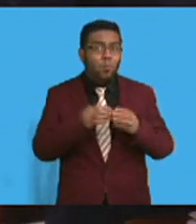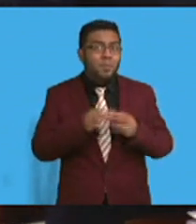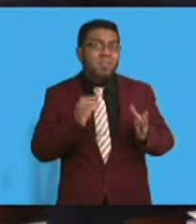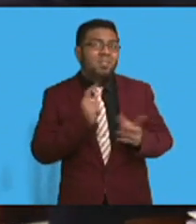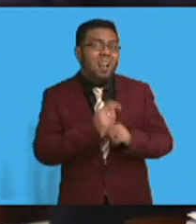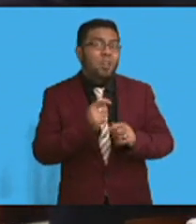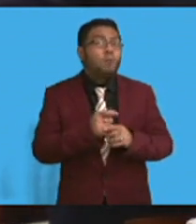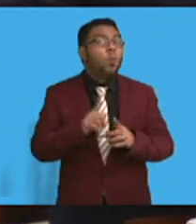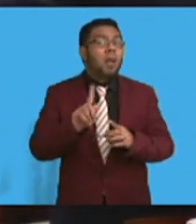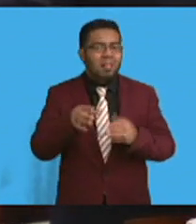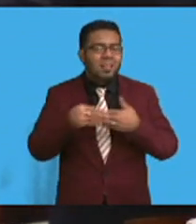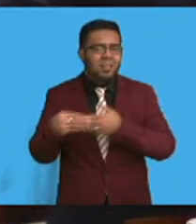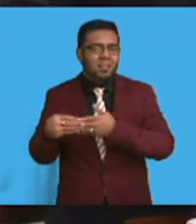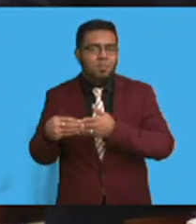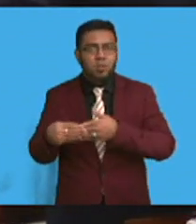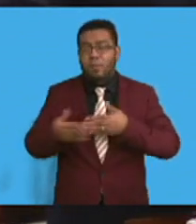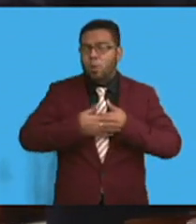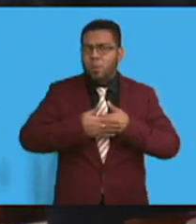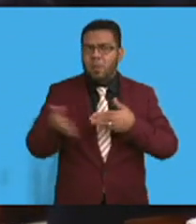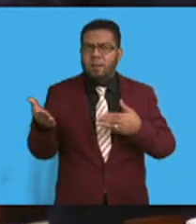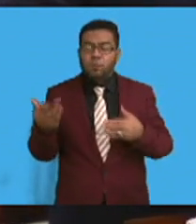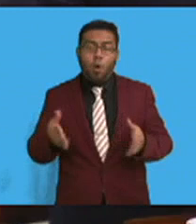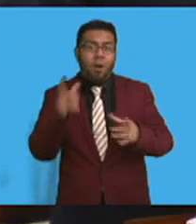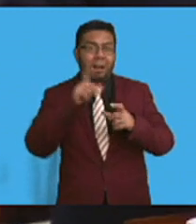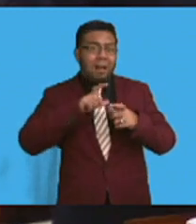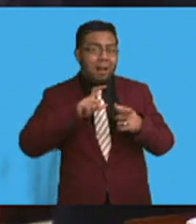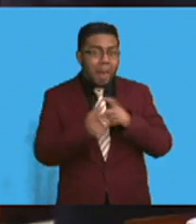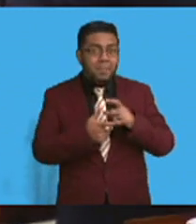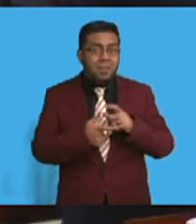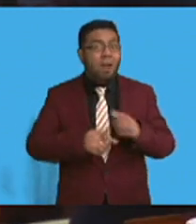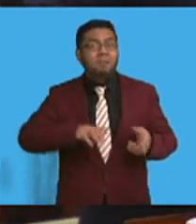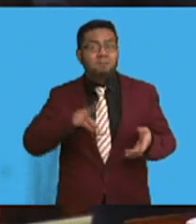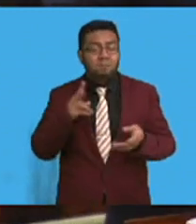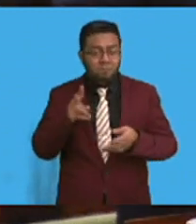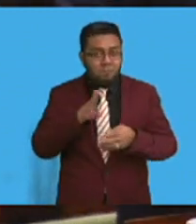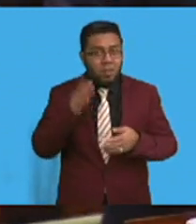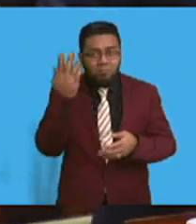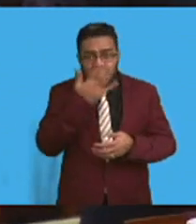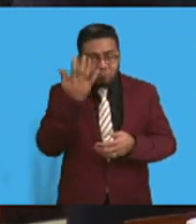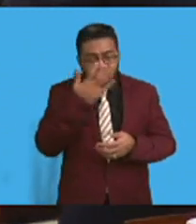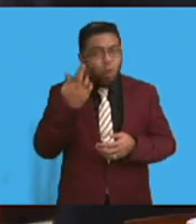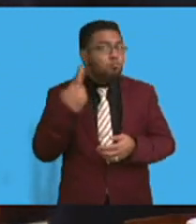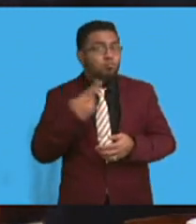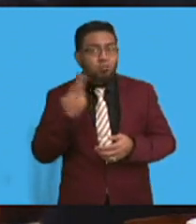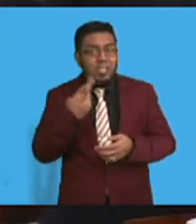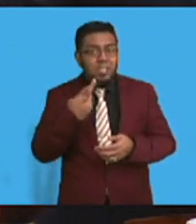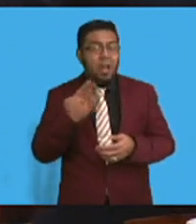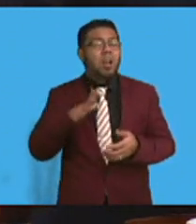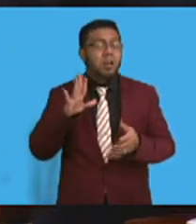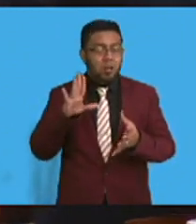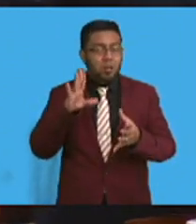been at the forefront of opening up concessional financing for climate vulnerable countries. And during our hosting of the Asian Development Bank annual meeting next